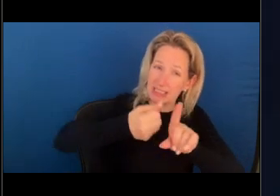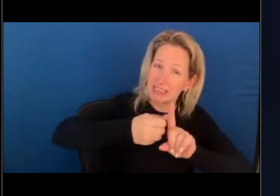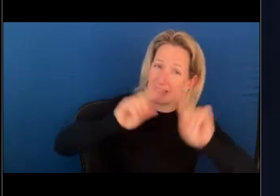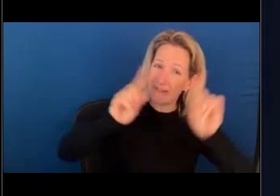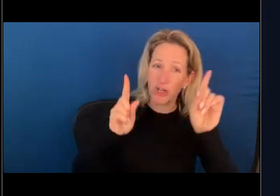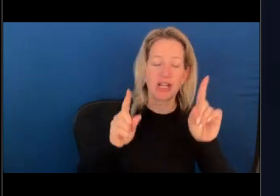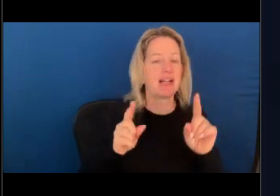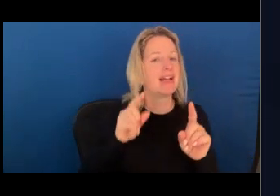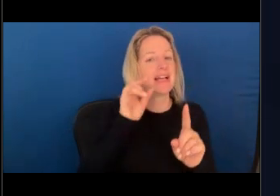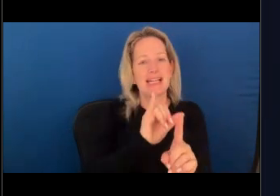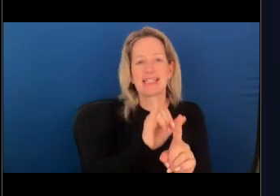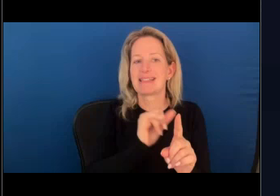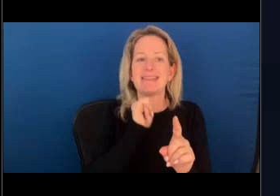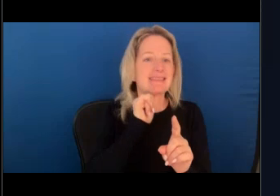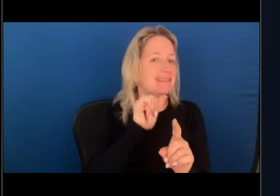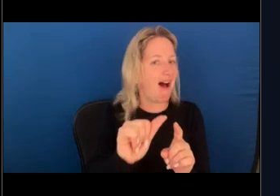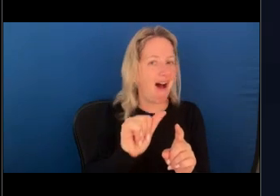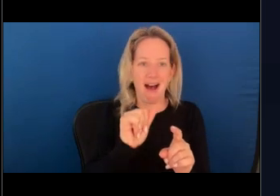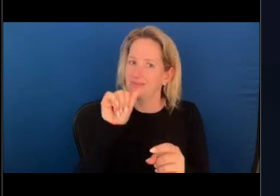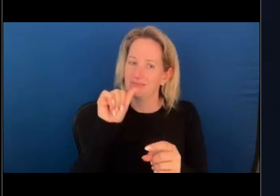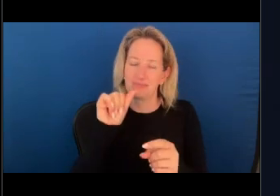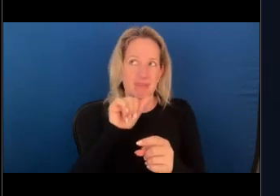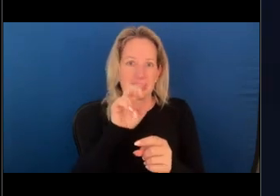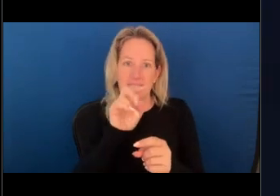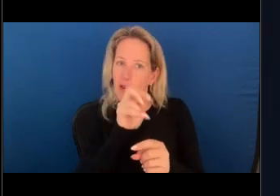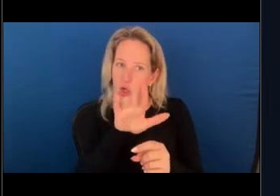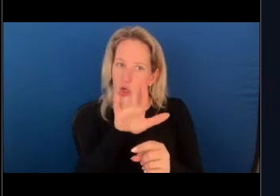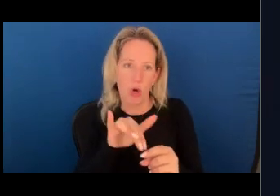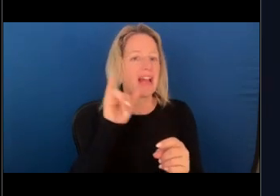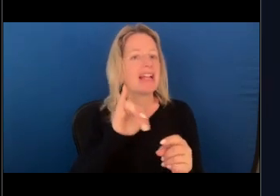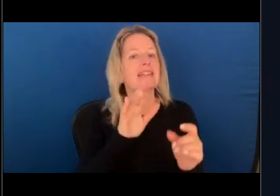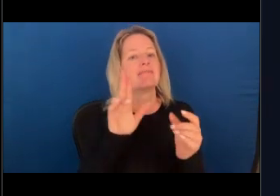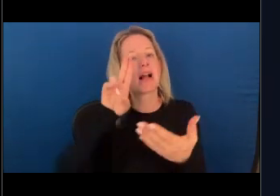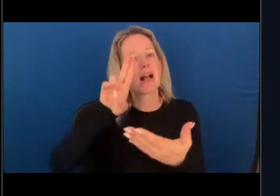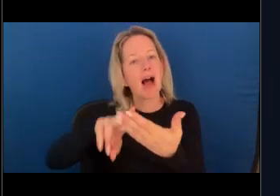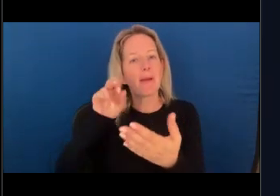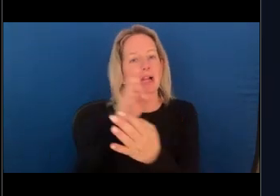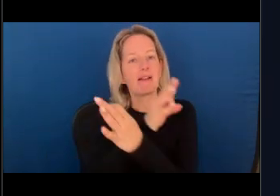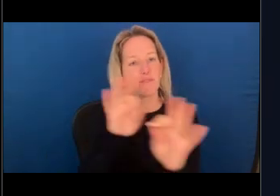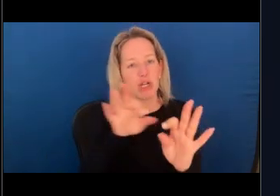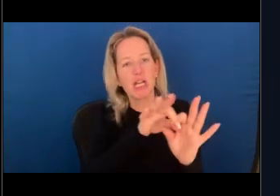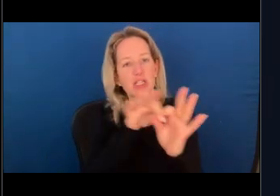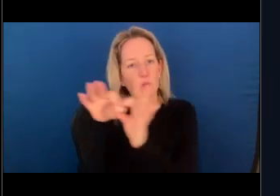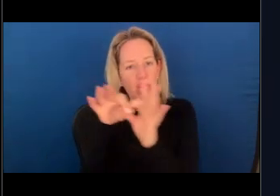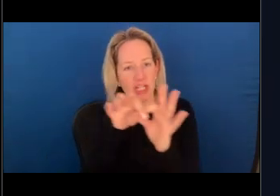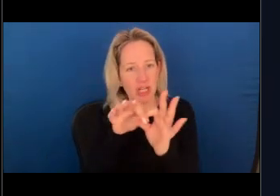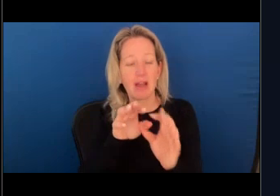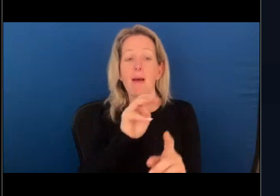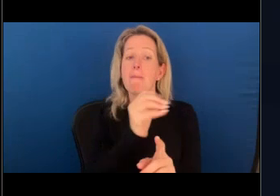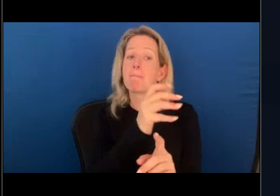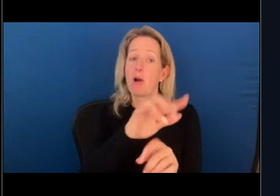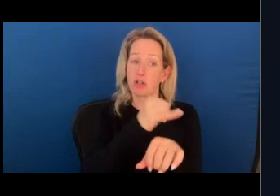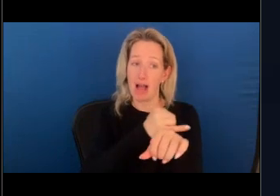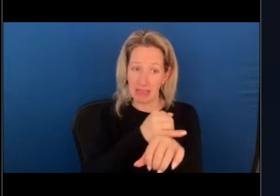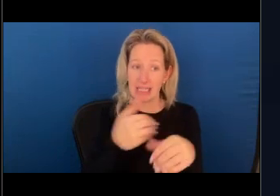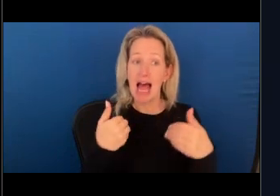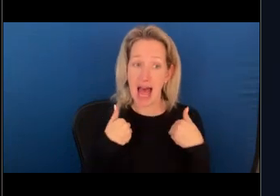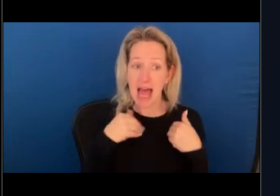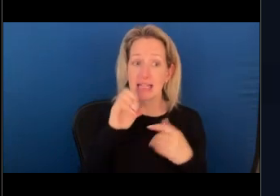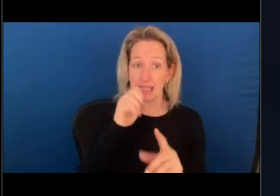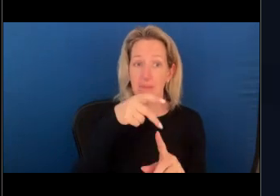under the Compact of Free Association with the United States. But the Marshall Islands does have an EPA present, though they don't